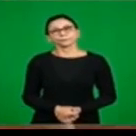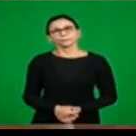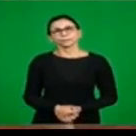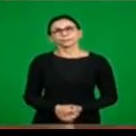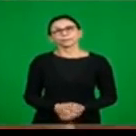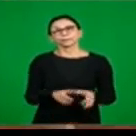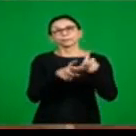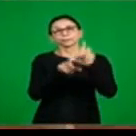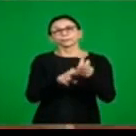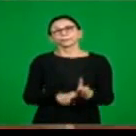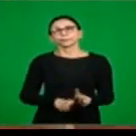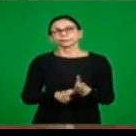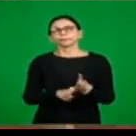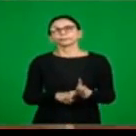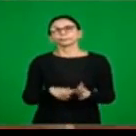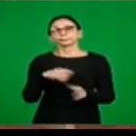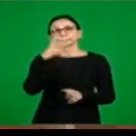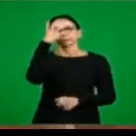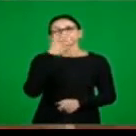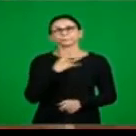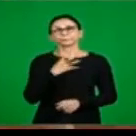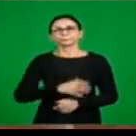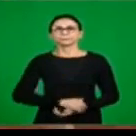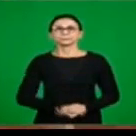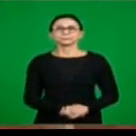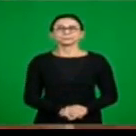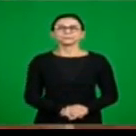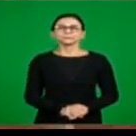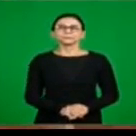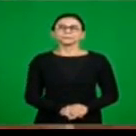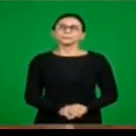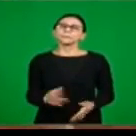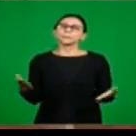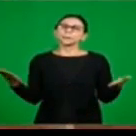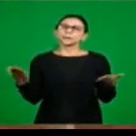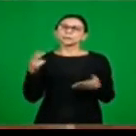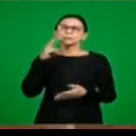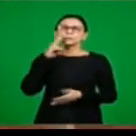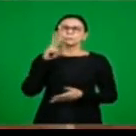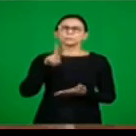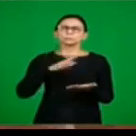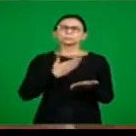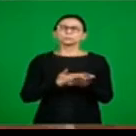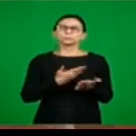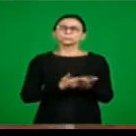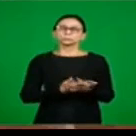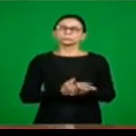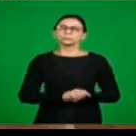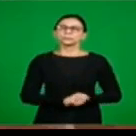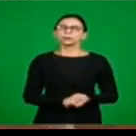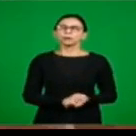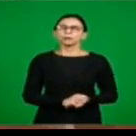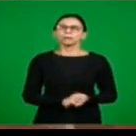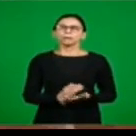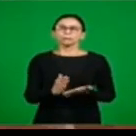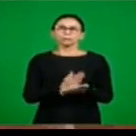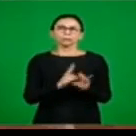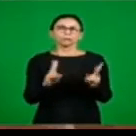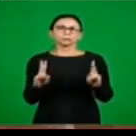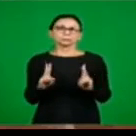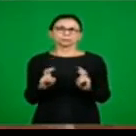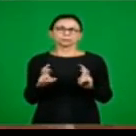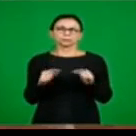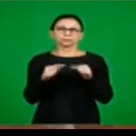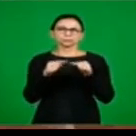This dependency on glasses is such a hassle. Well, we have seen here the